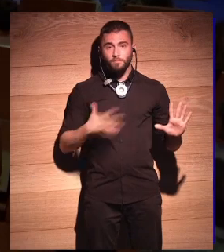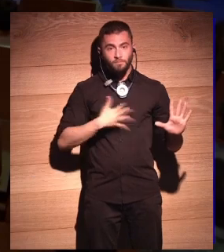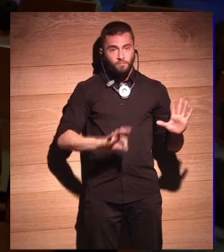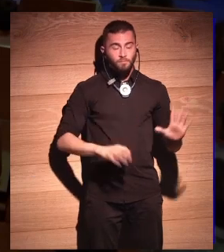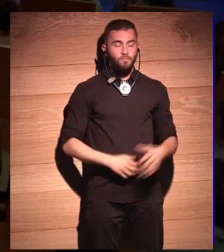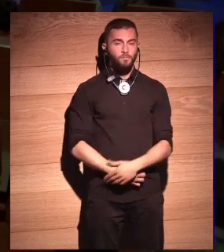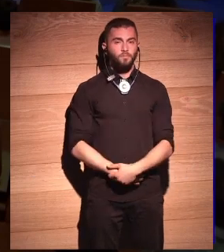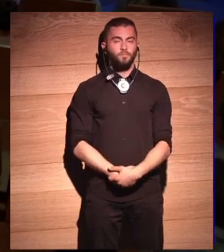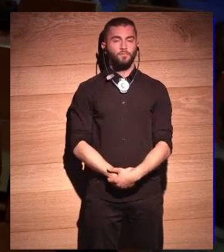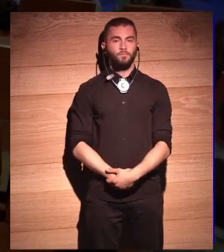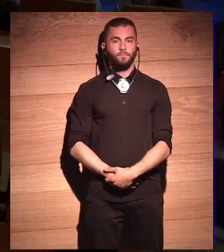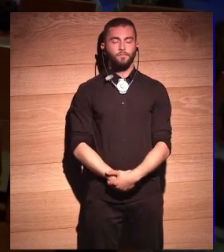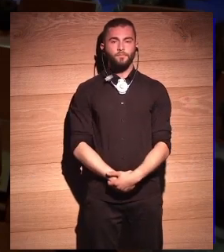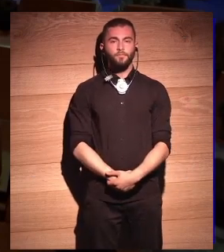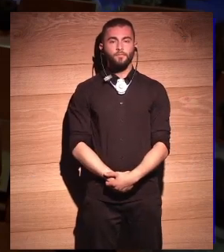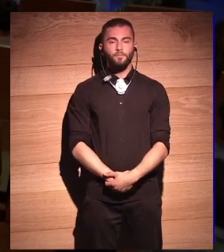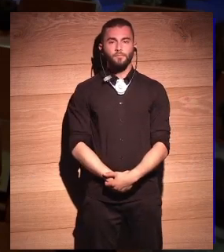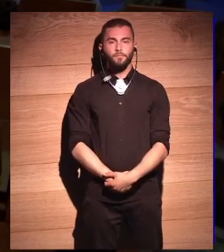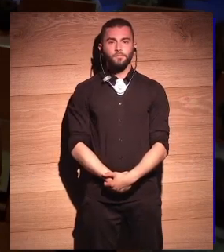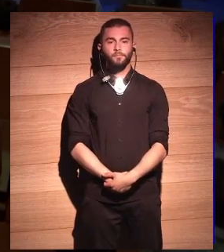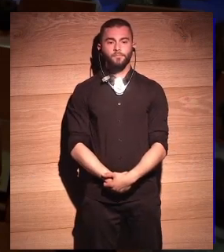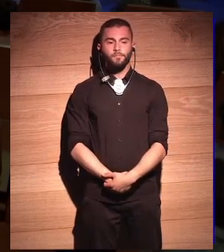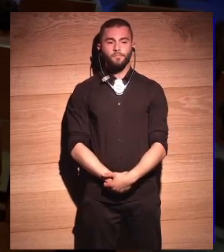But also, I just wanted to,